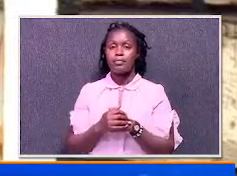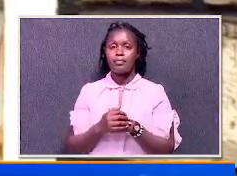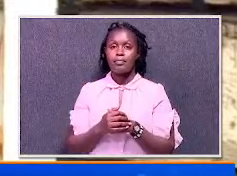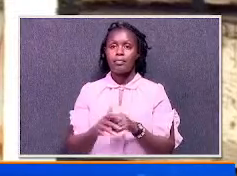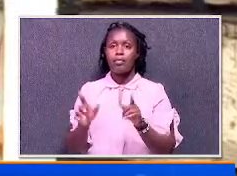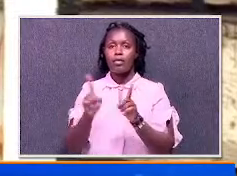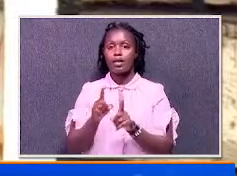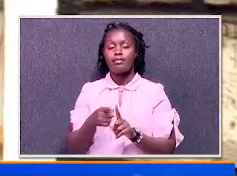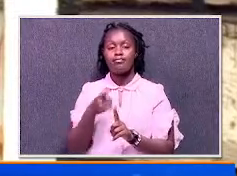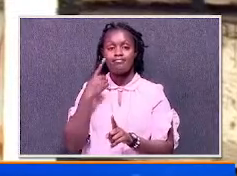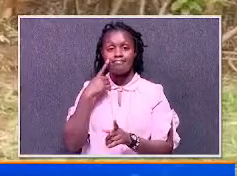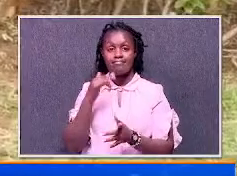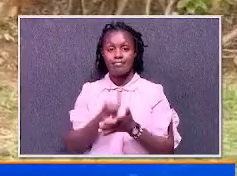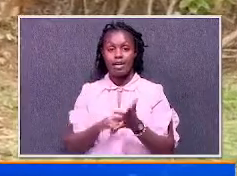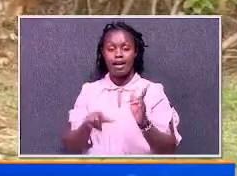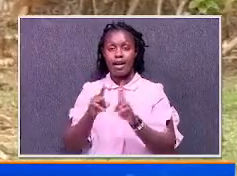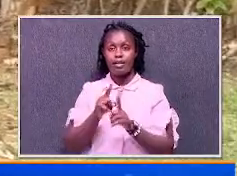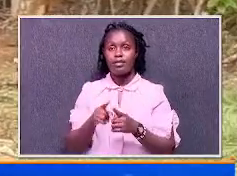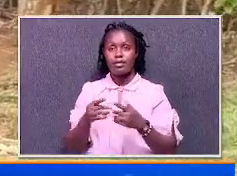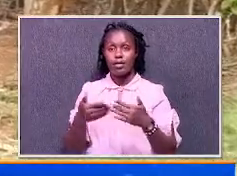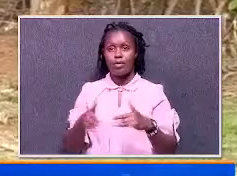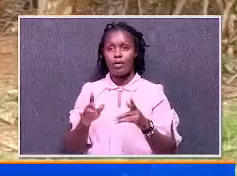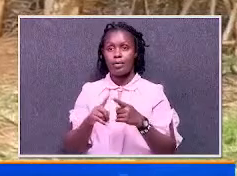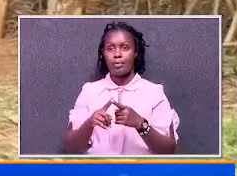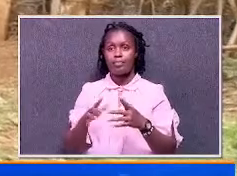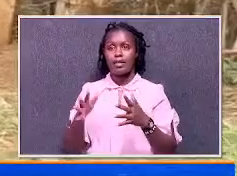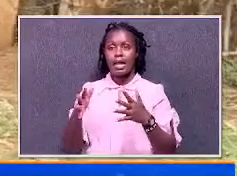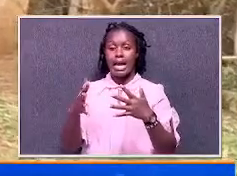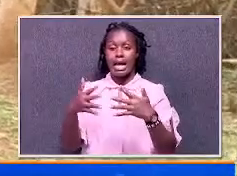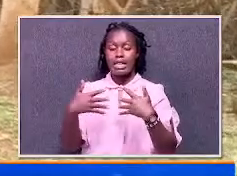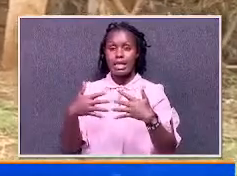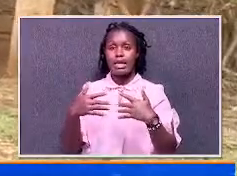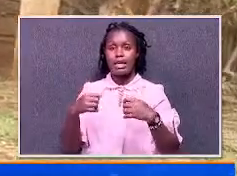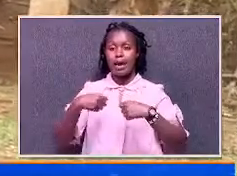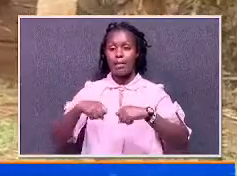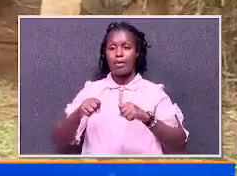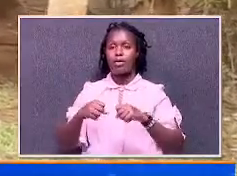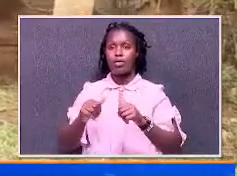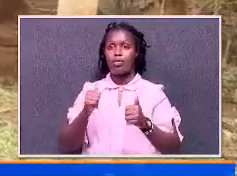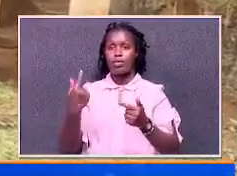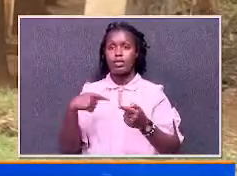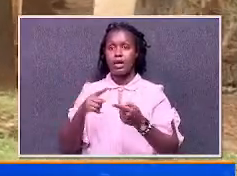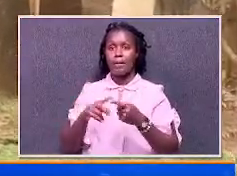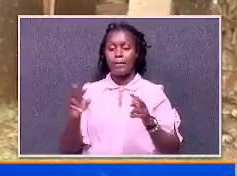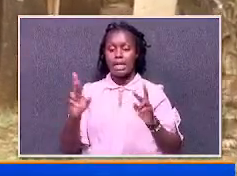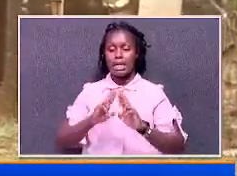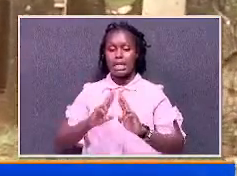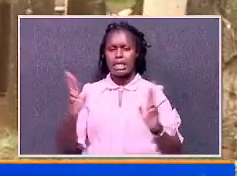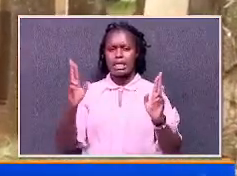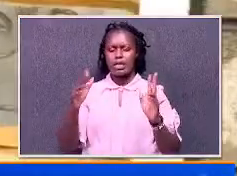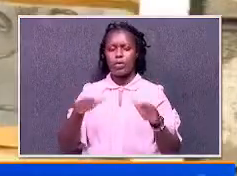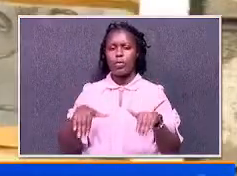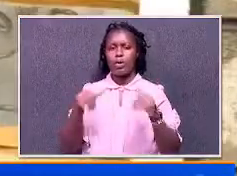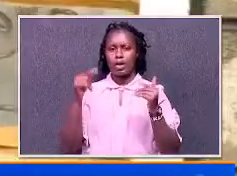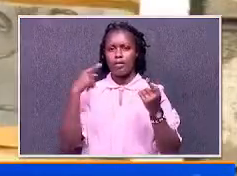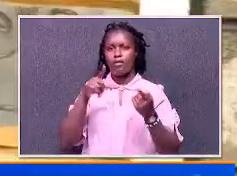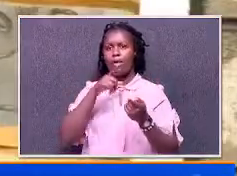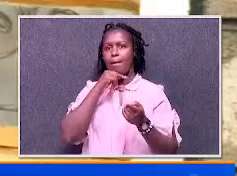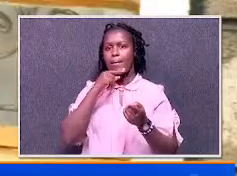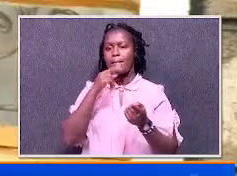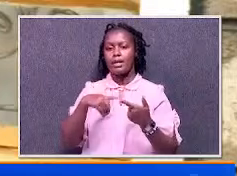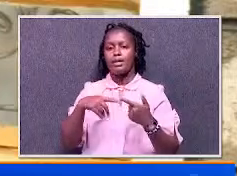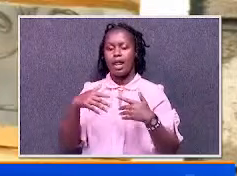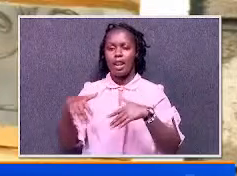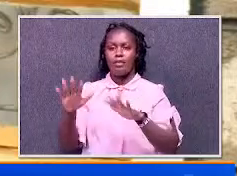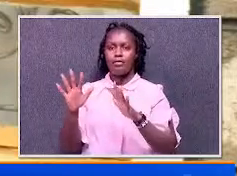And I saw that one as a psycho. At the gate, a motorbike that seemed to have been on standby waiting for the man was driven off. Alafu